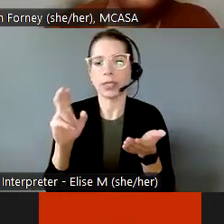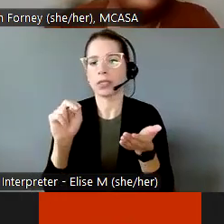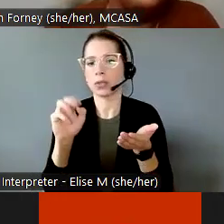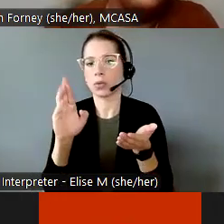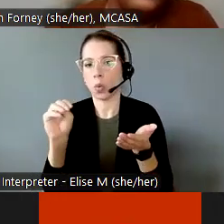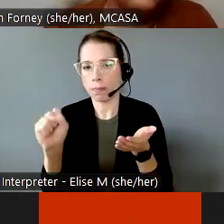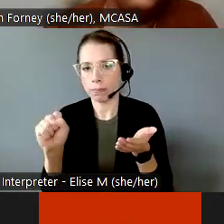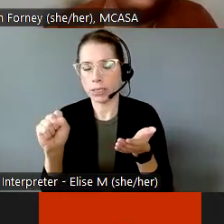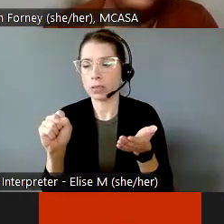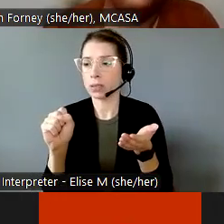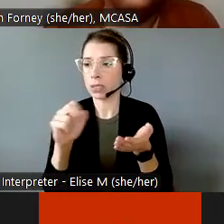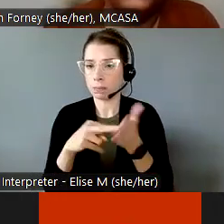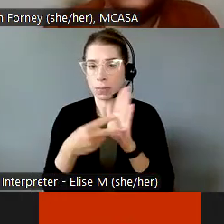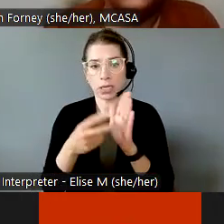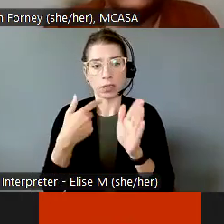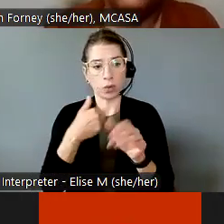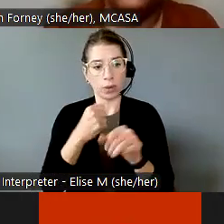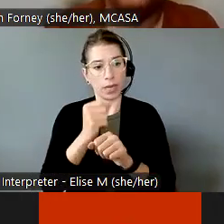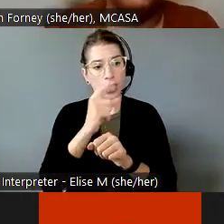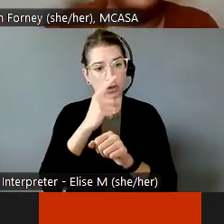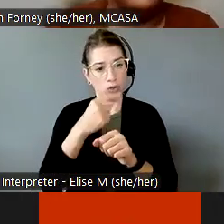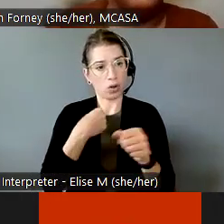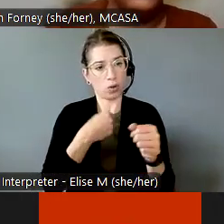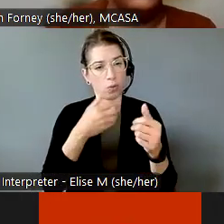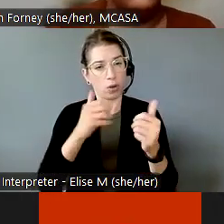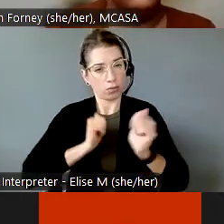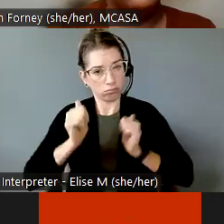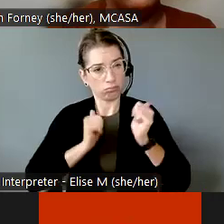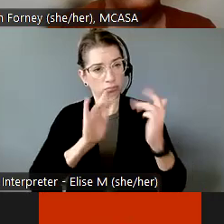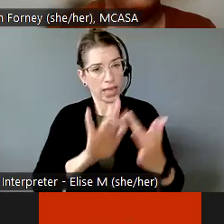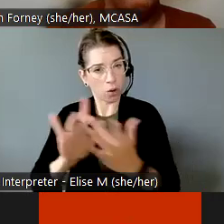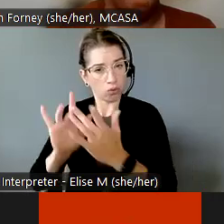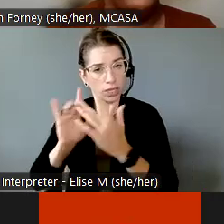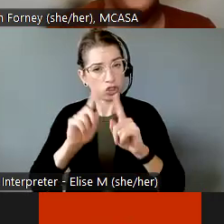are we making sure that we're doing outreach to different communities and spaces?